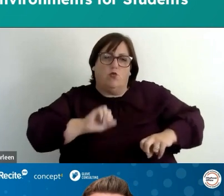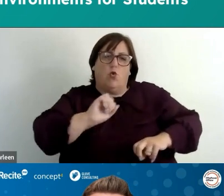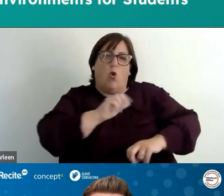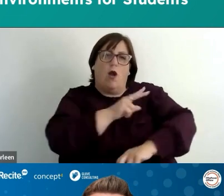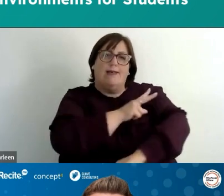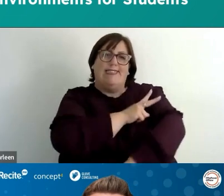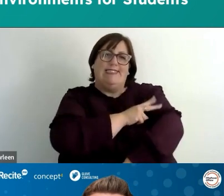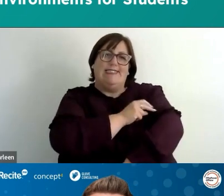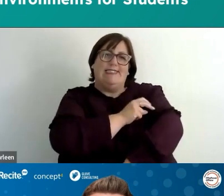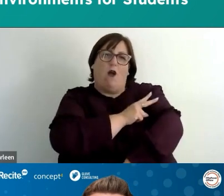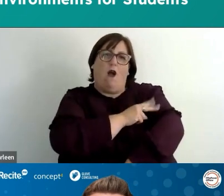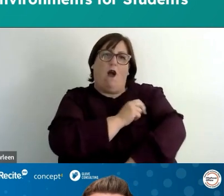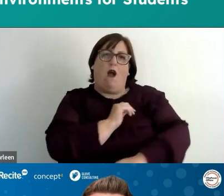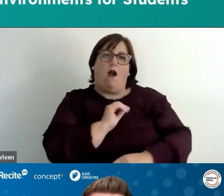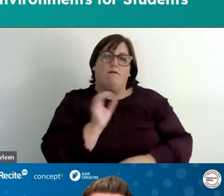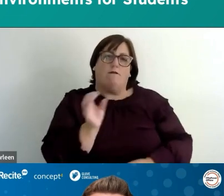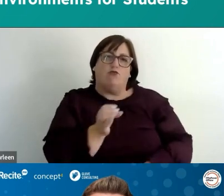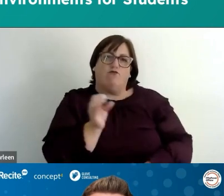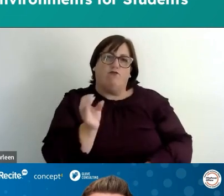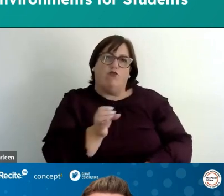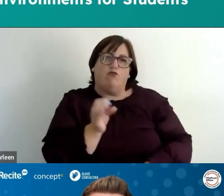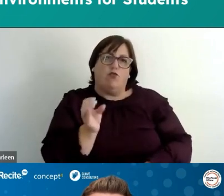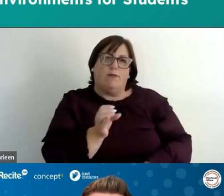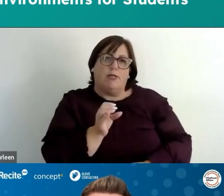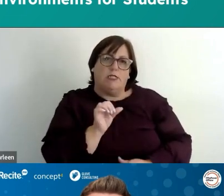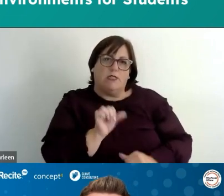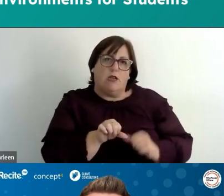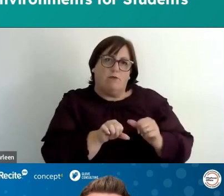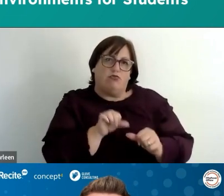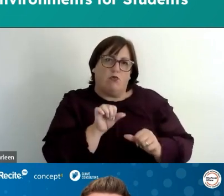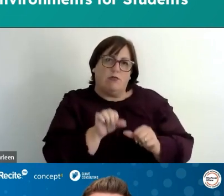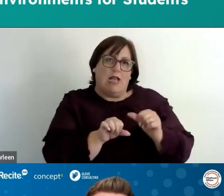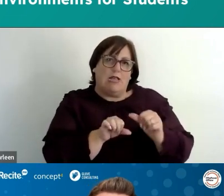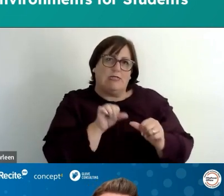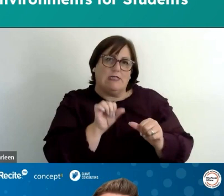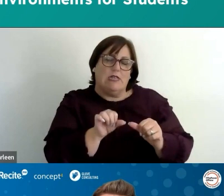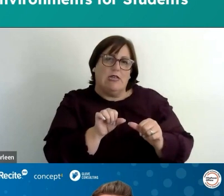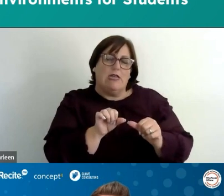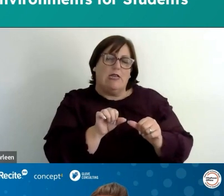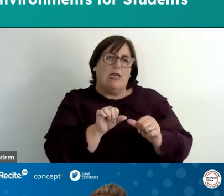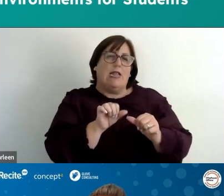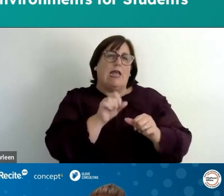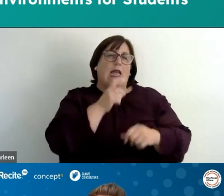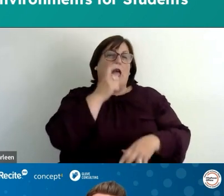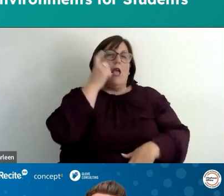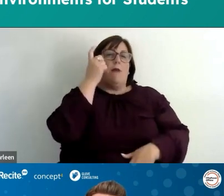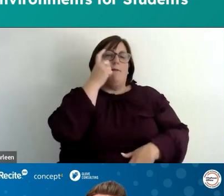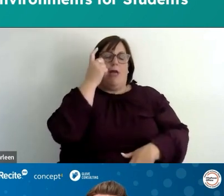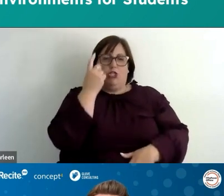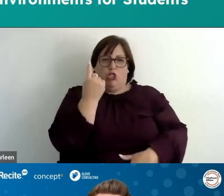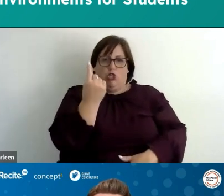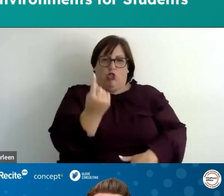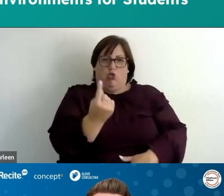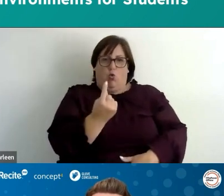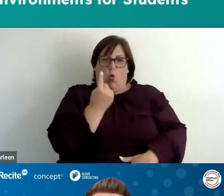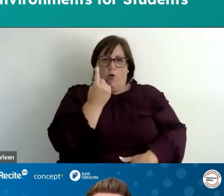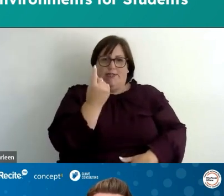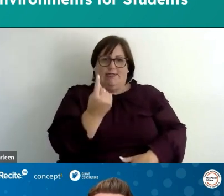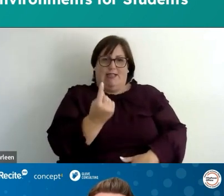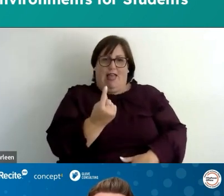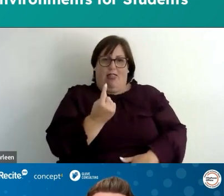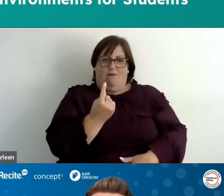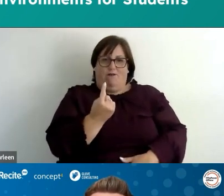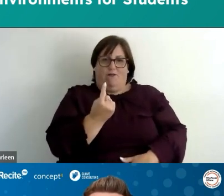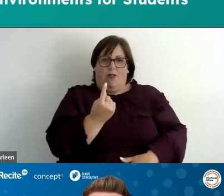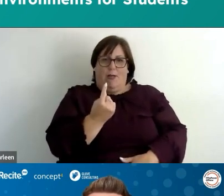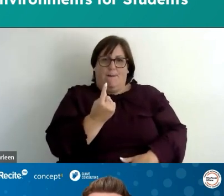a candidate with a protected characteristic, and just see whether you are encouraged, whether